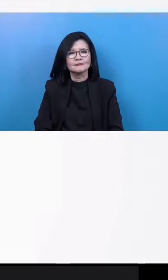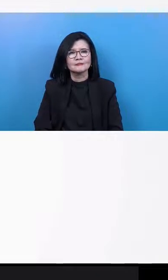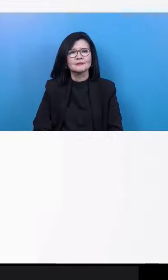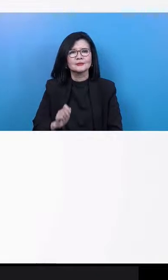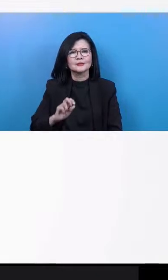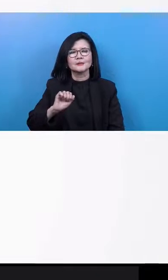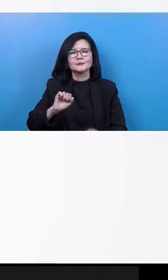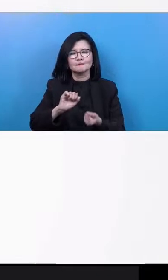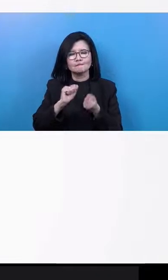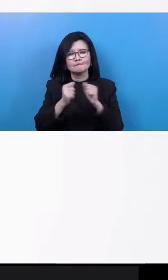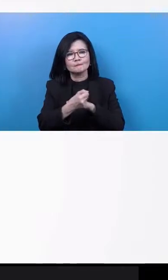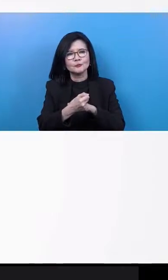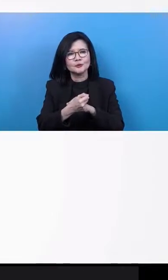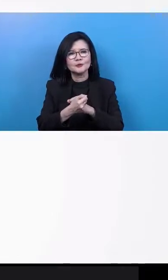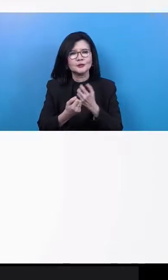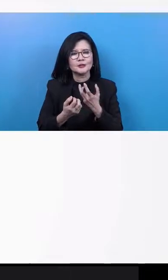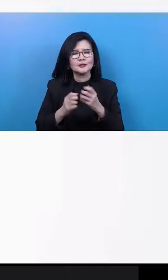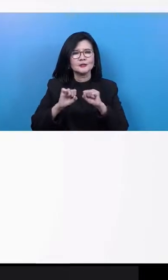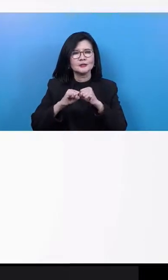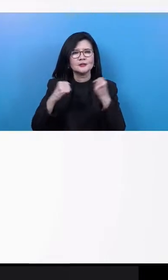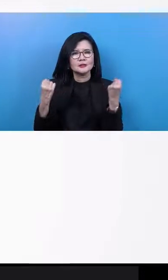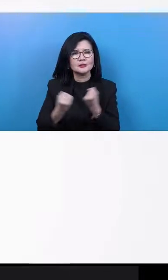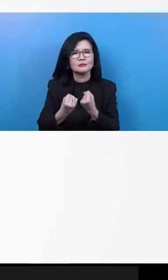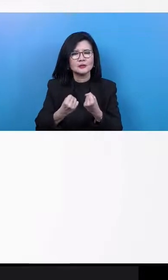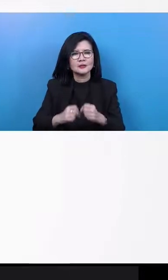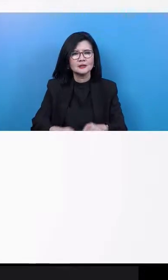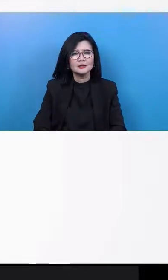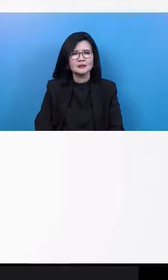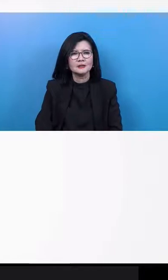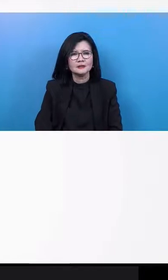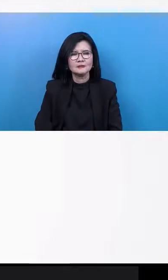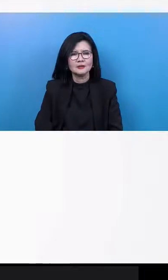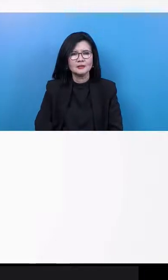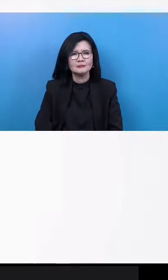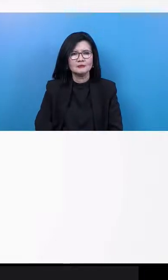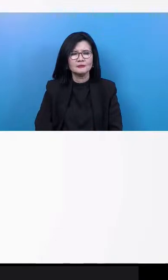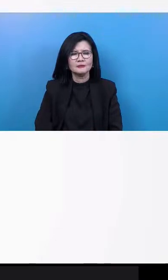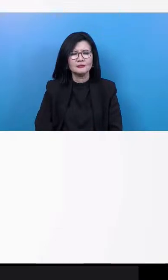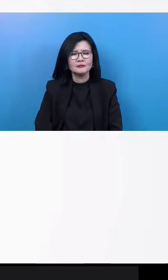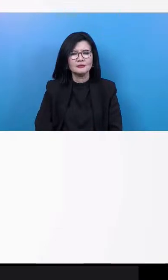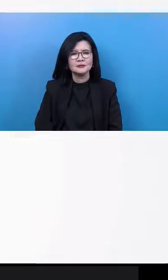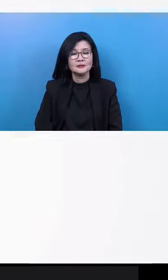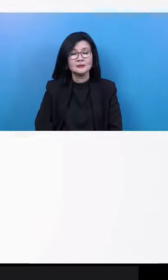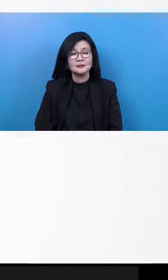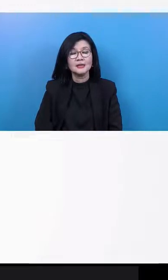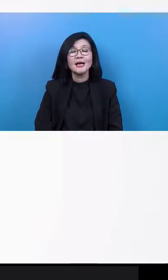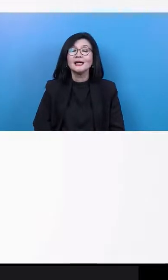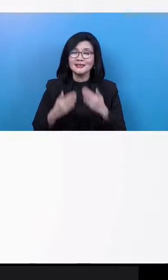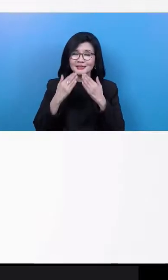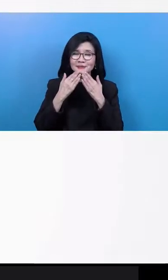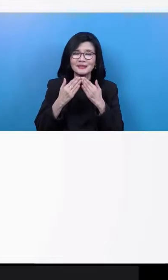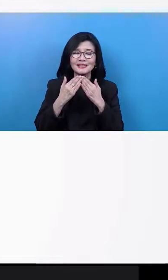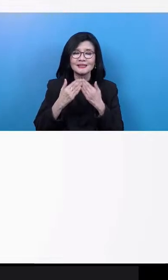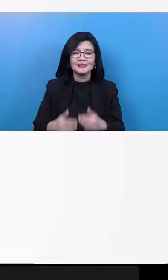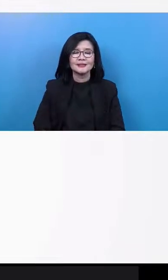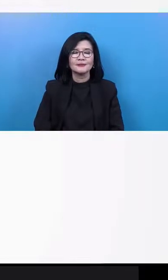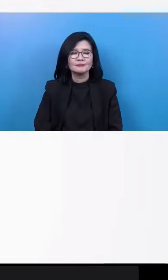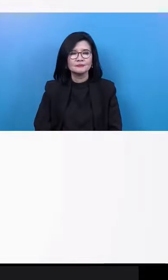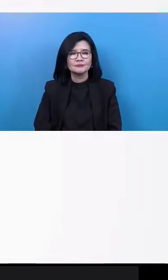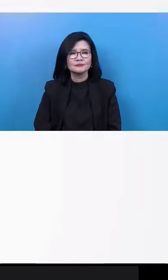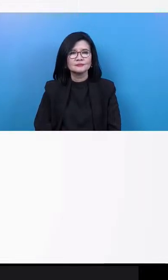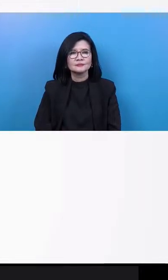region so that human beings are much more better supported. Thank you very much, Claudia. With that, we go to our quick next